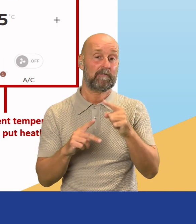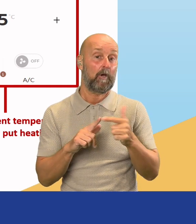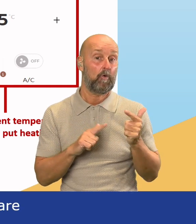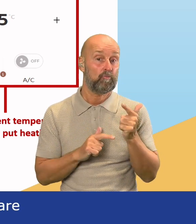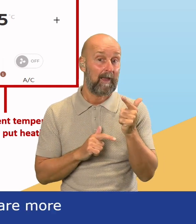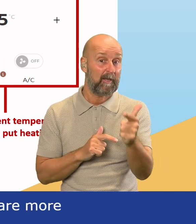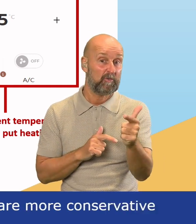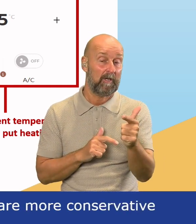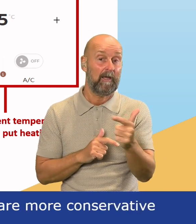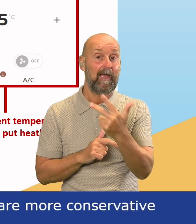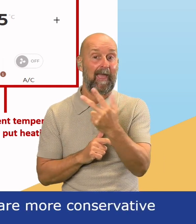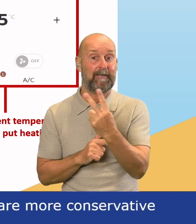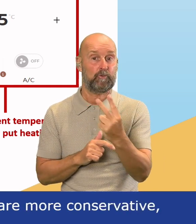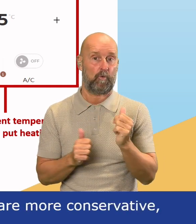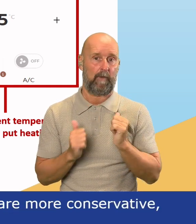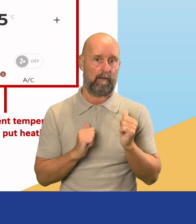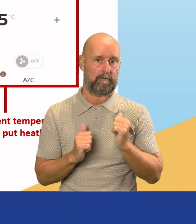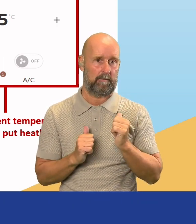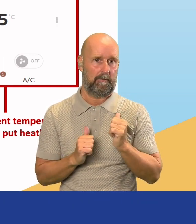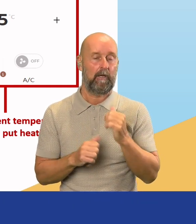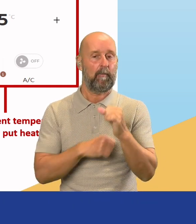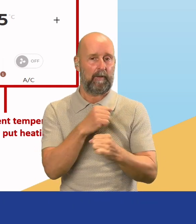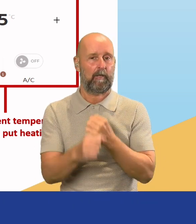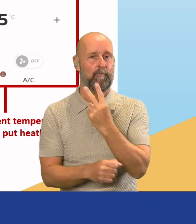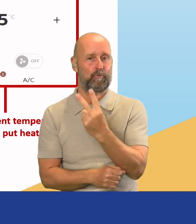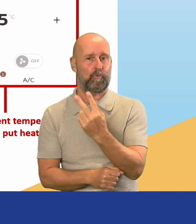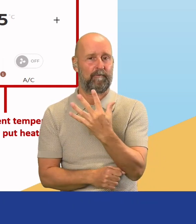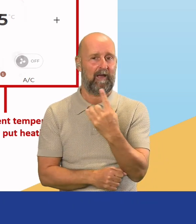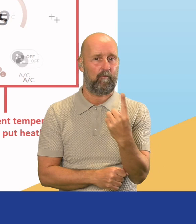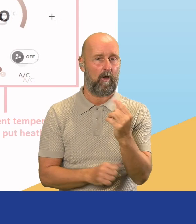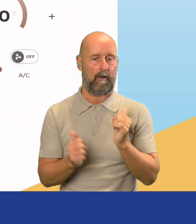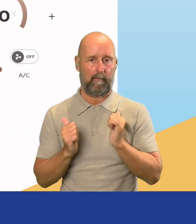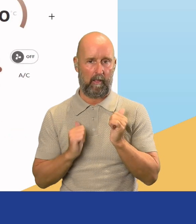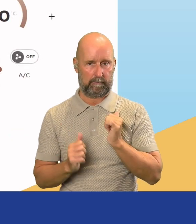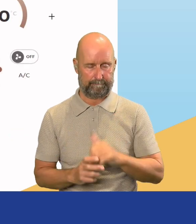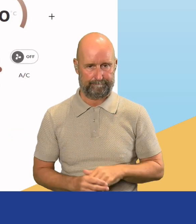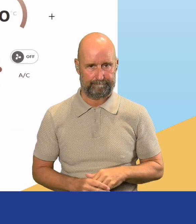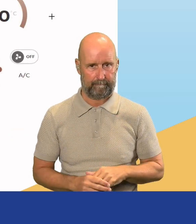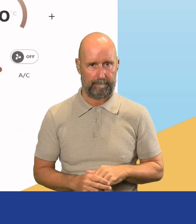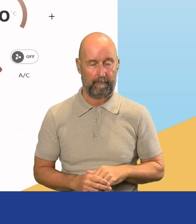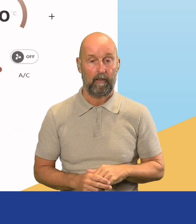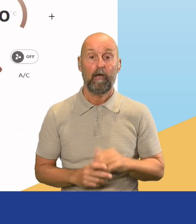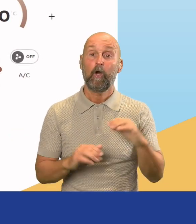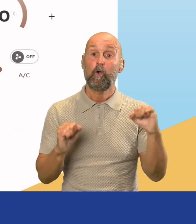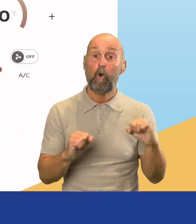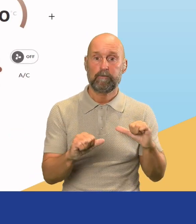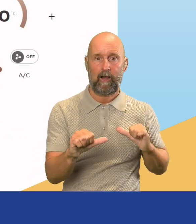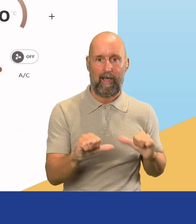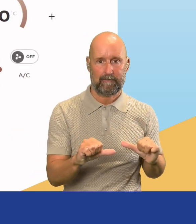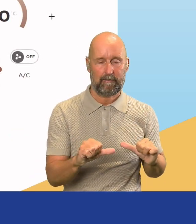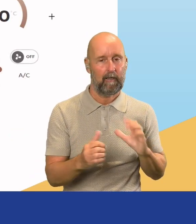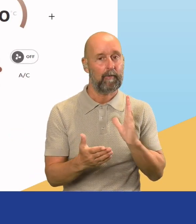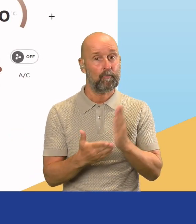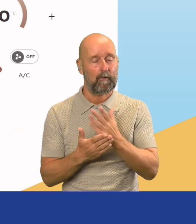was a loss of 82 miles. 251 miles is what we've stated. OK, so in cold climate, you get less. But what about in really